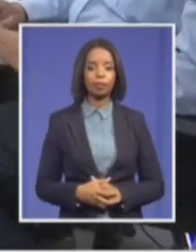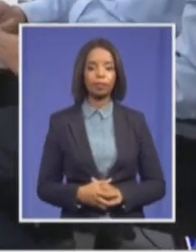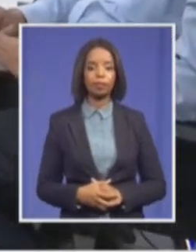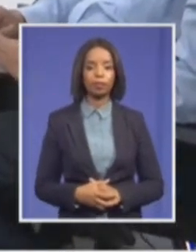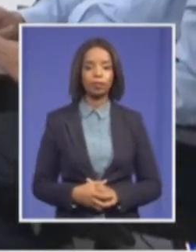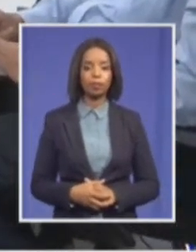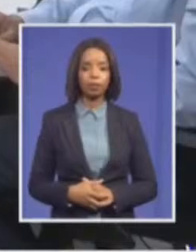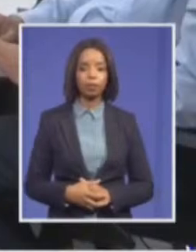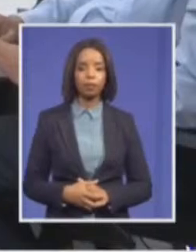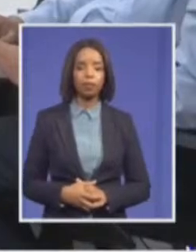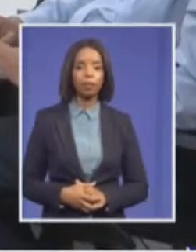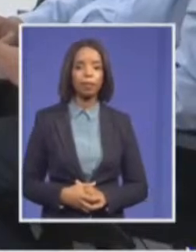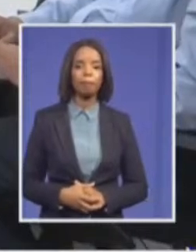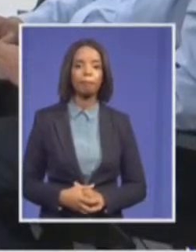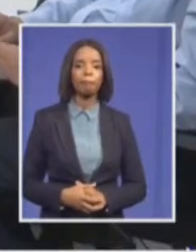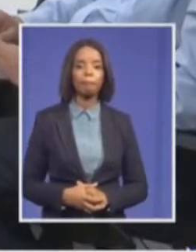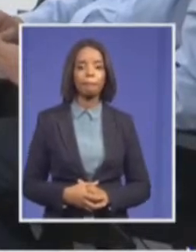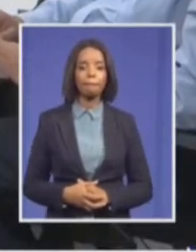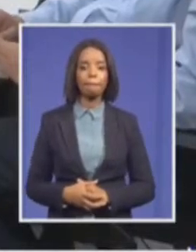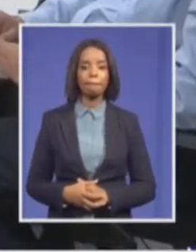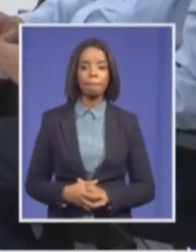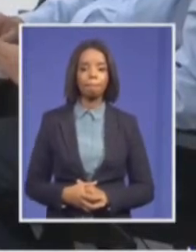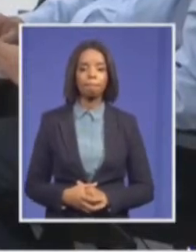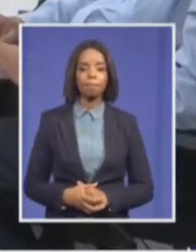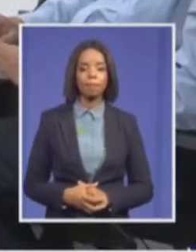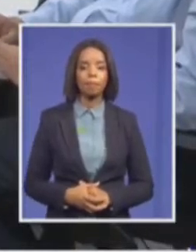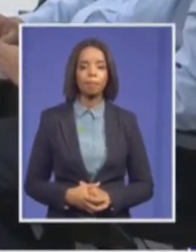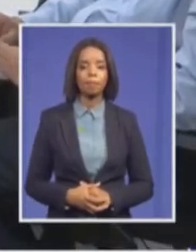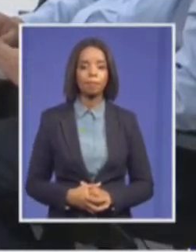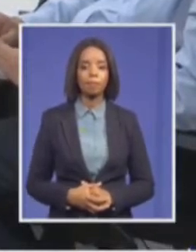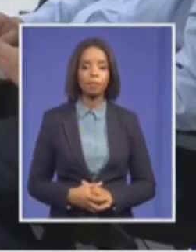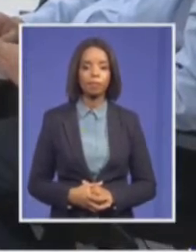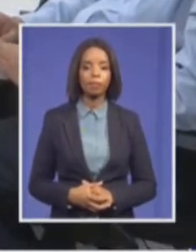2107. Okay. Just looking at that for me.